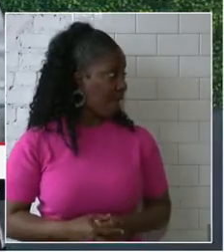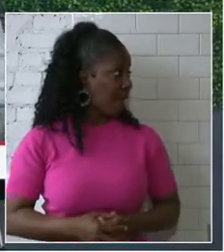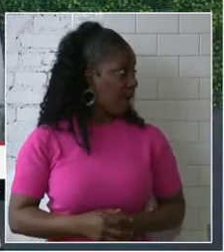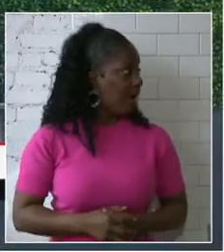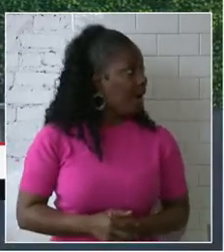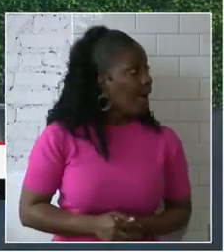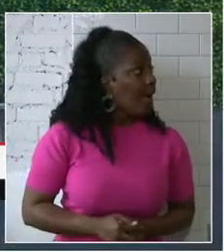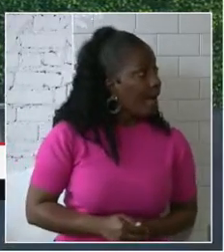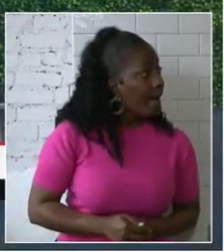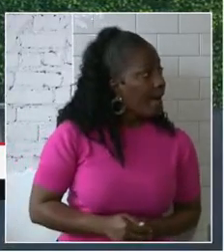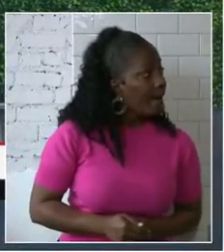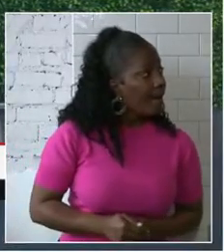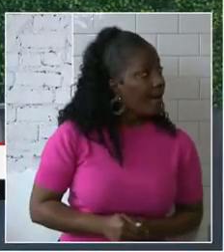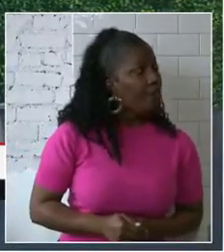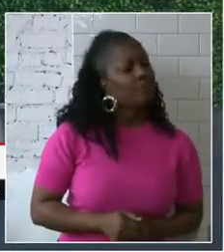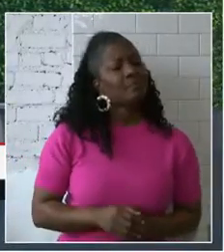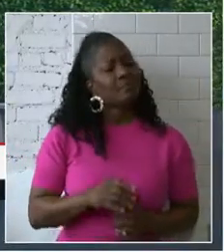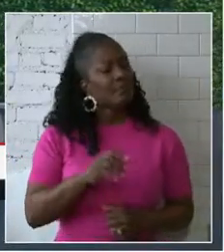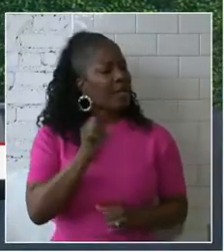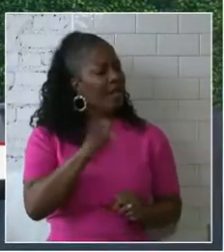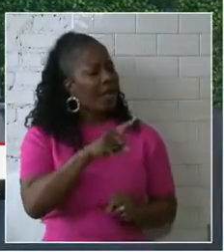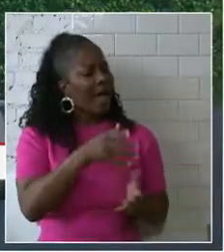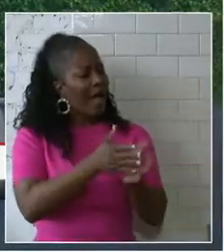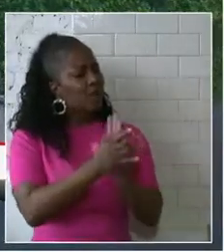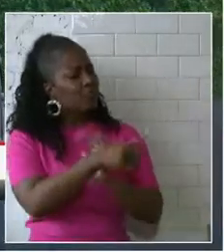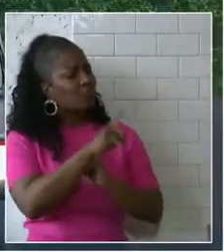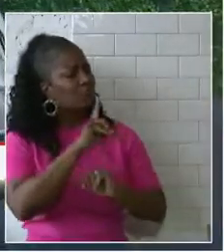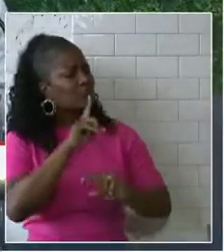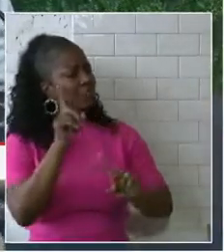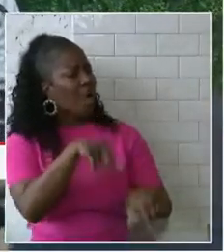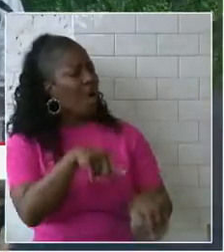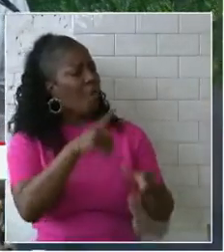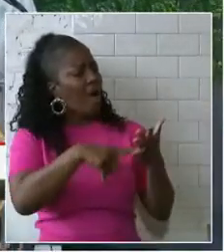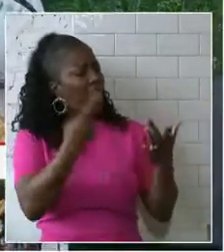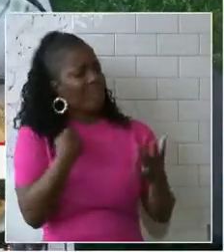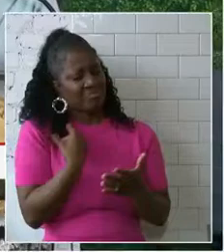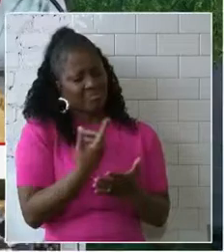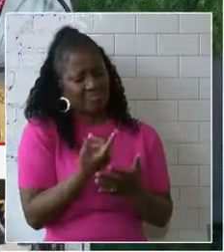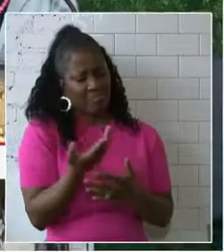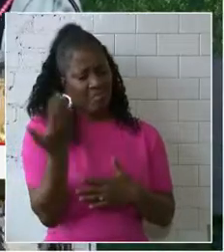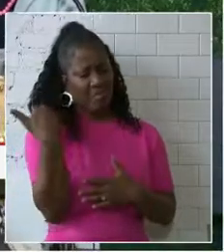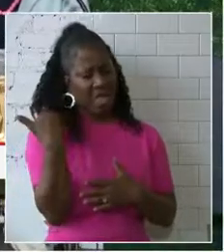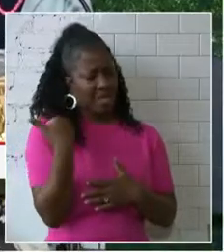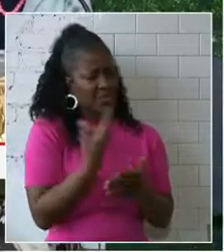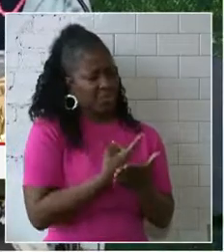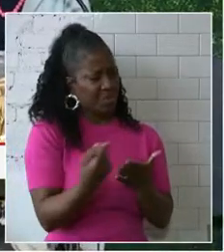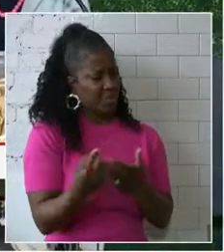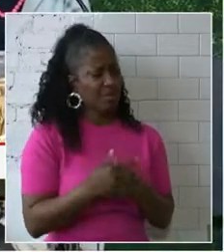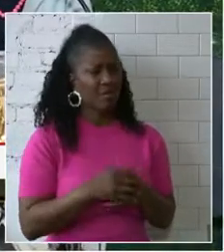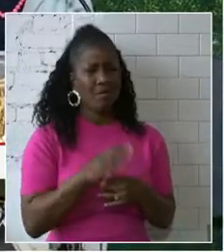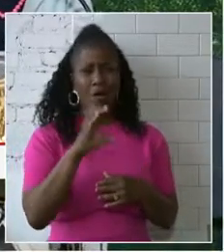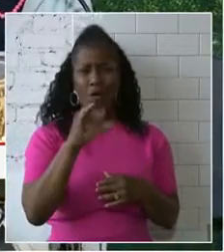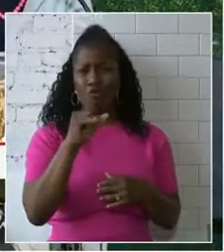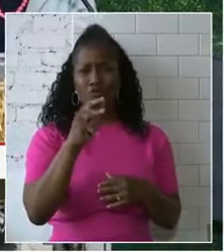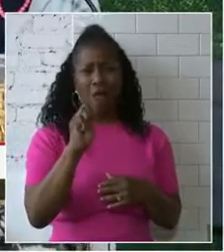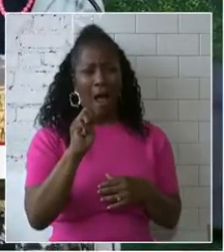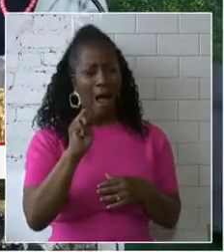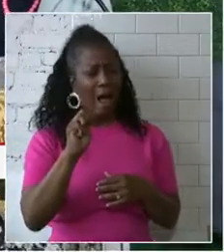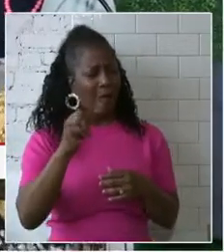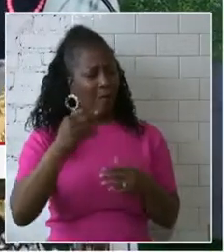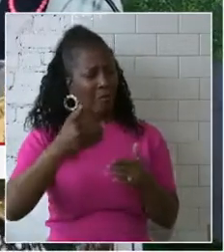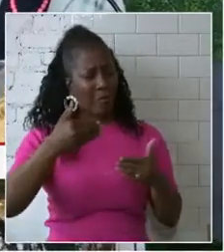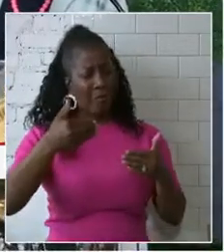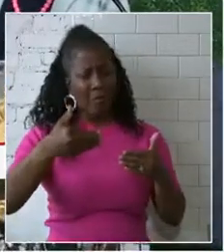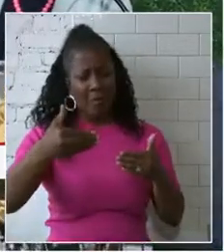Mayor, can I ask you to respond to what happened this past week, where there was a crime spree involving double